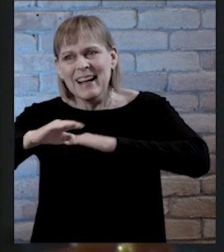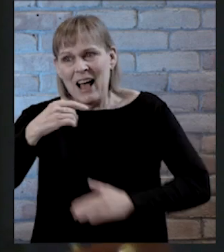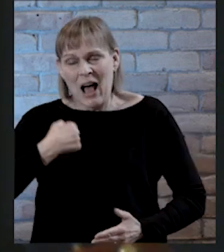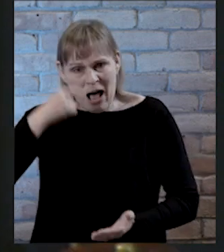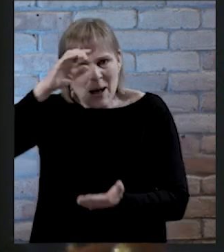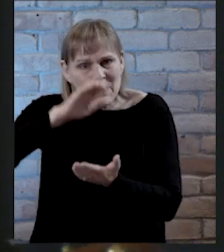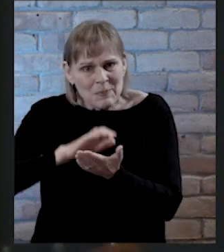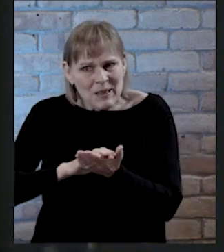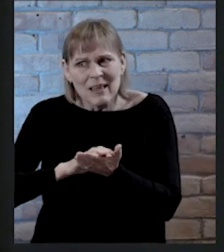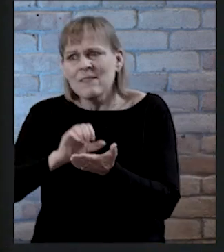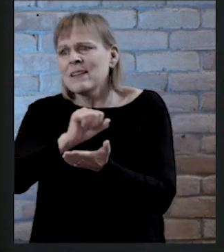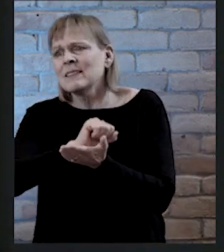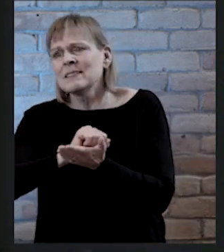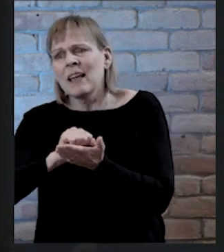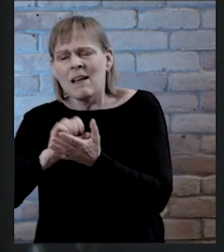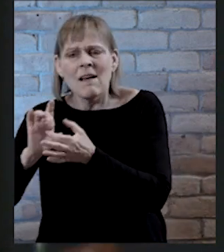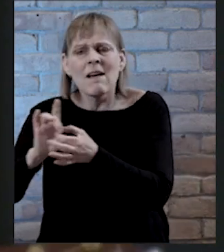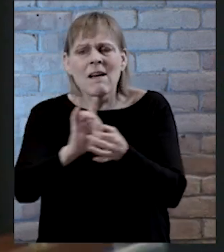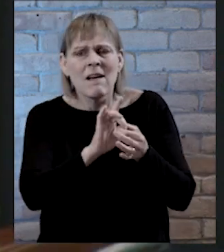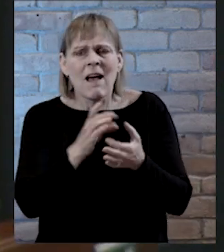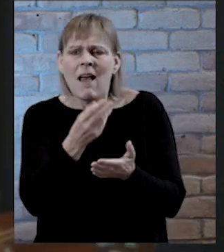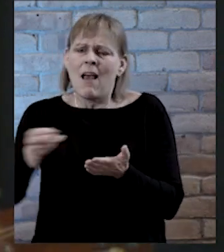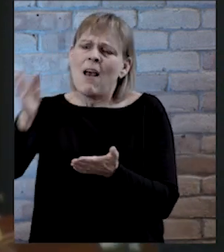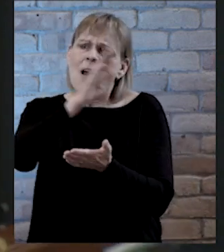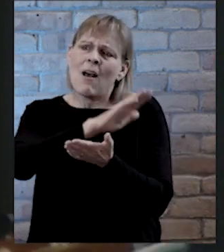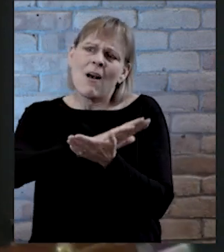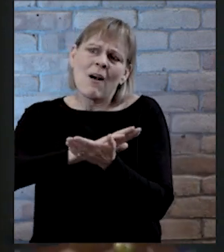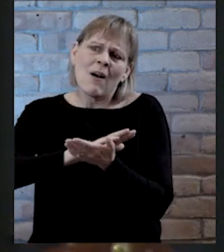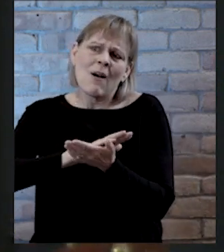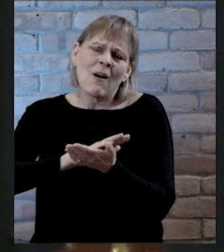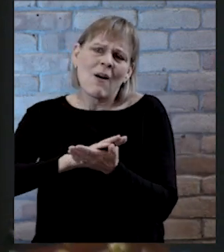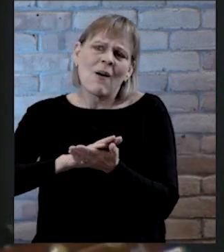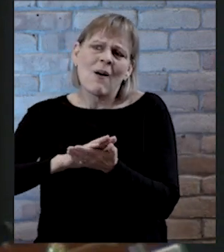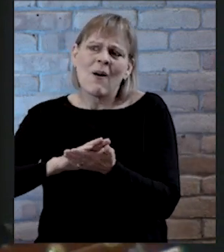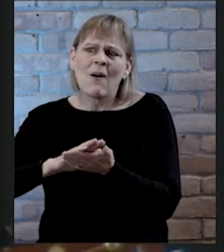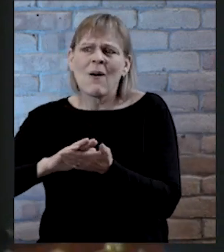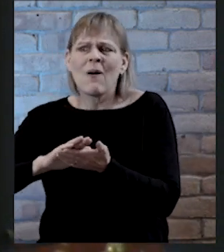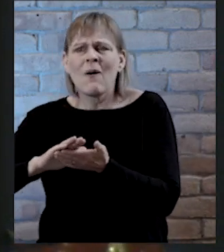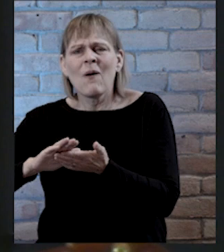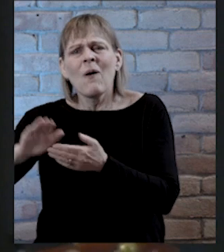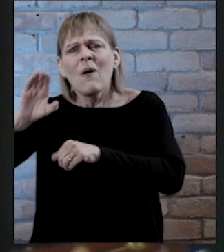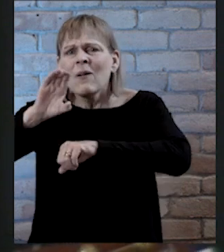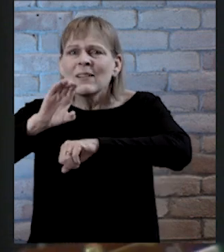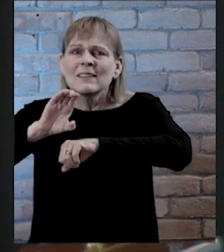birth. I believe in the saints' communion and